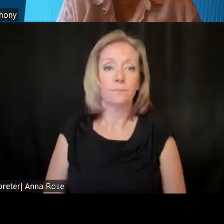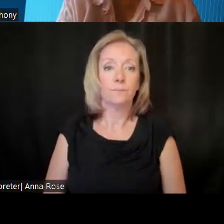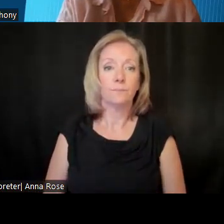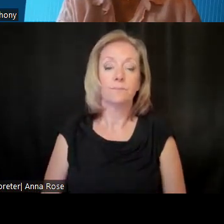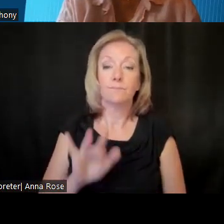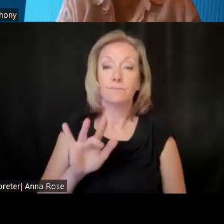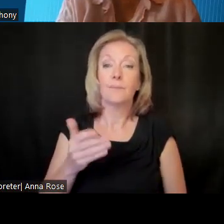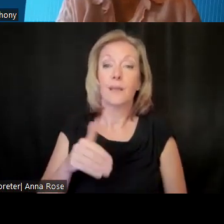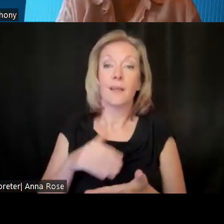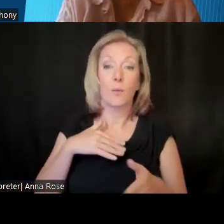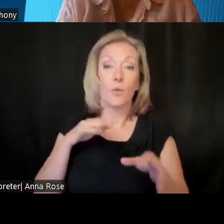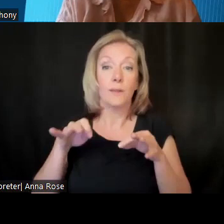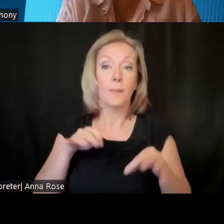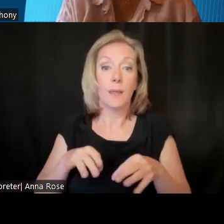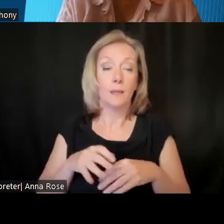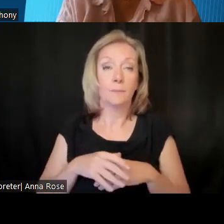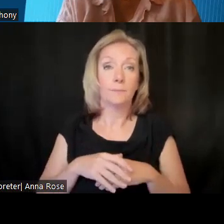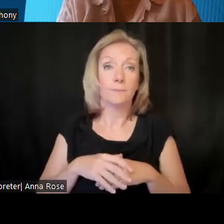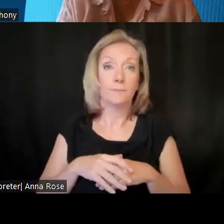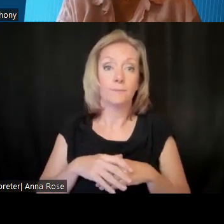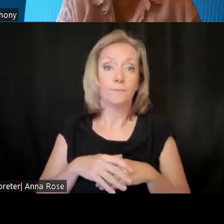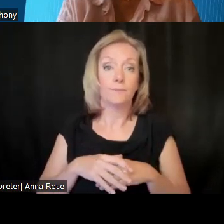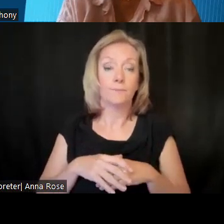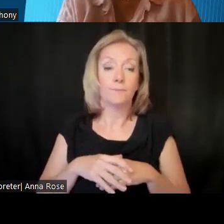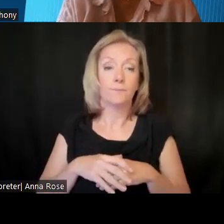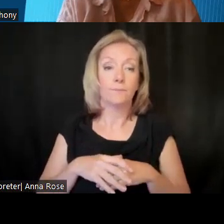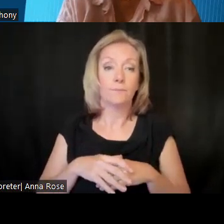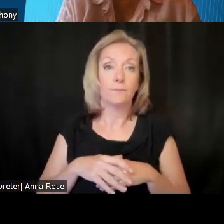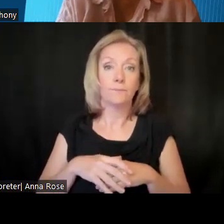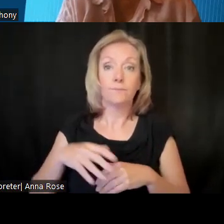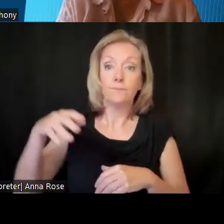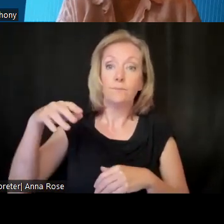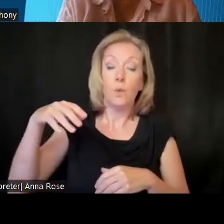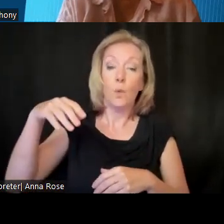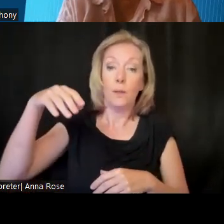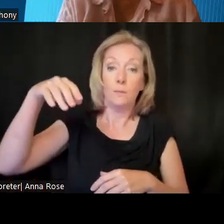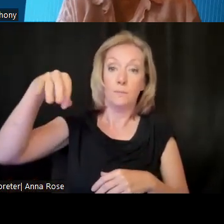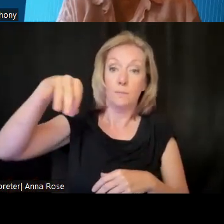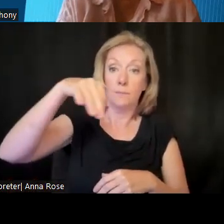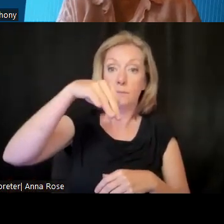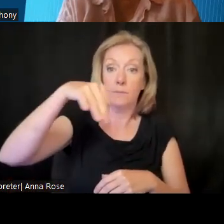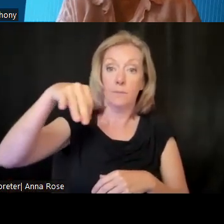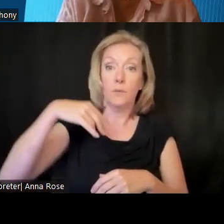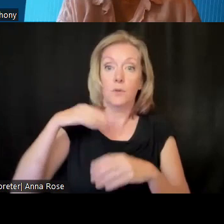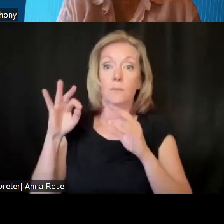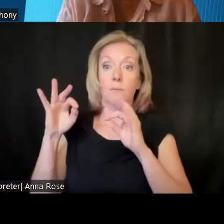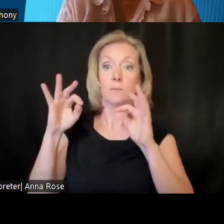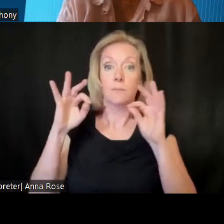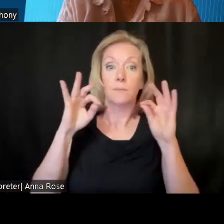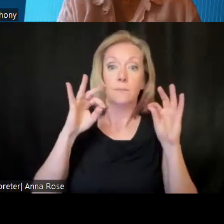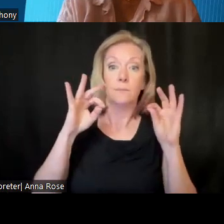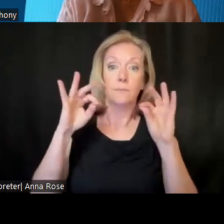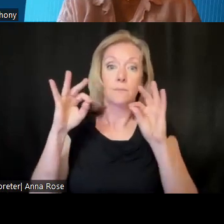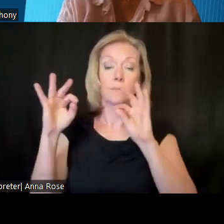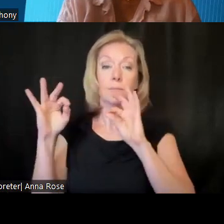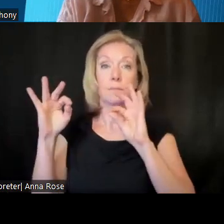and I will just say, so when it's straight over, she sees it, she's moving over to the left, baby